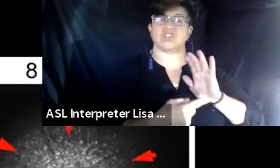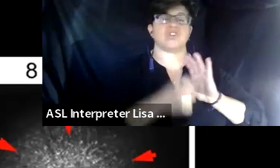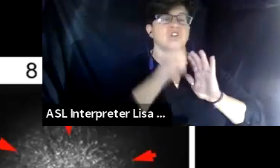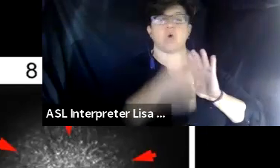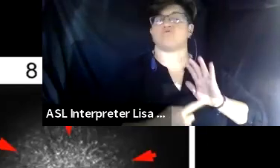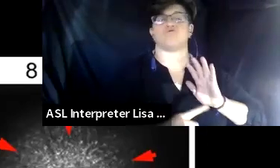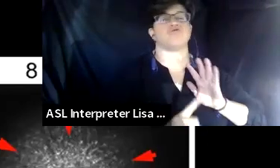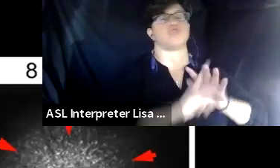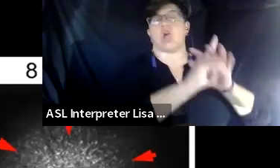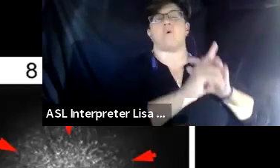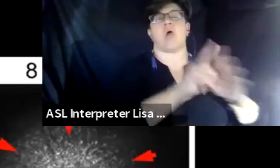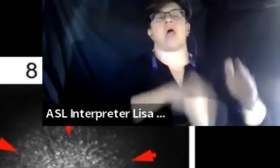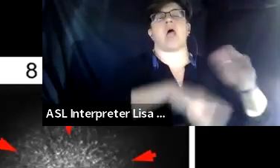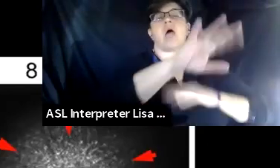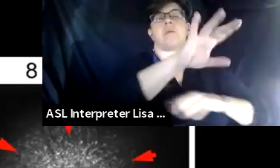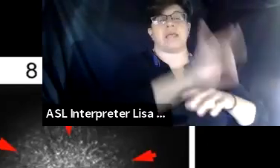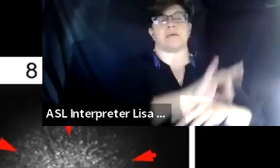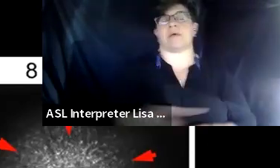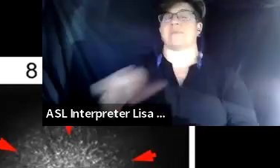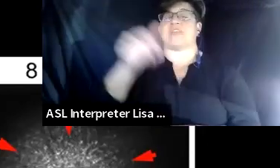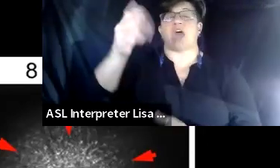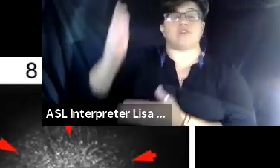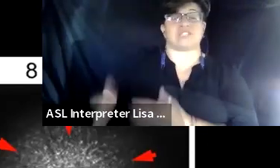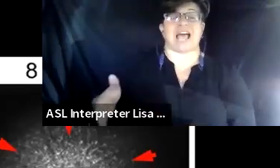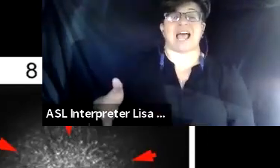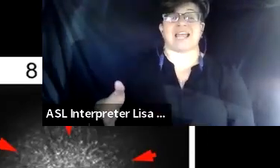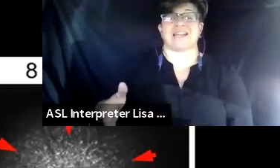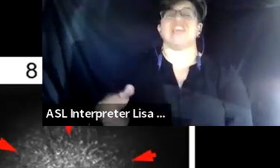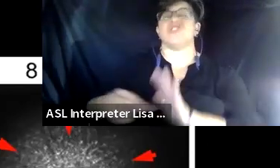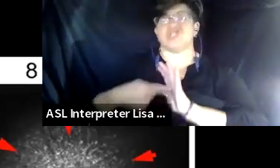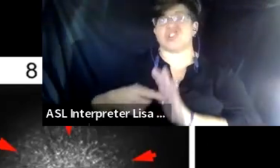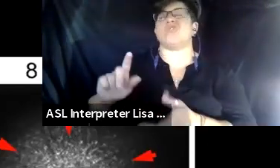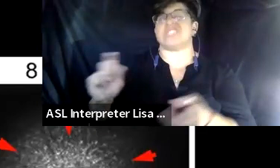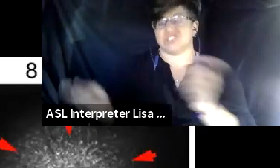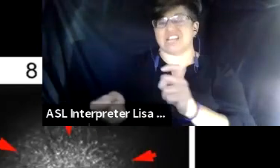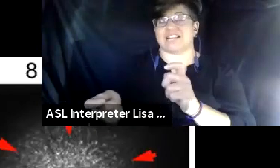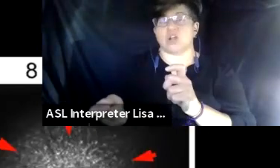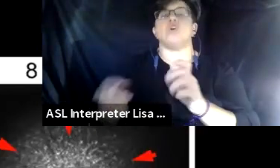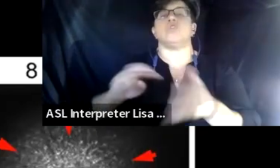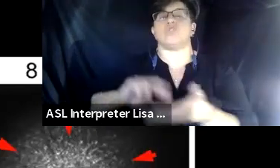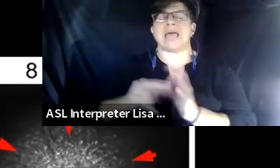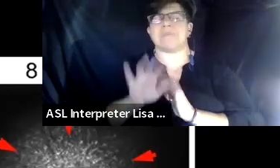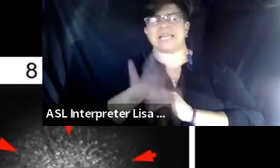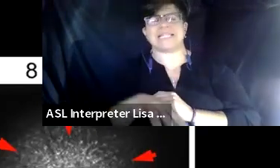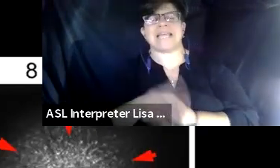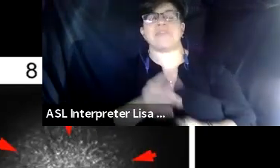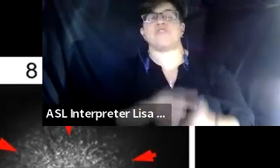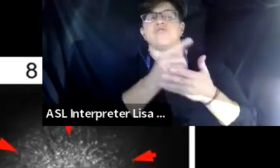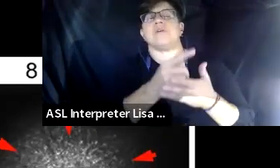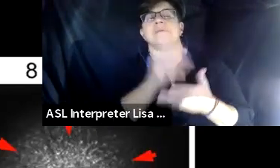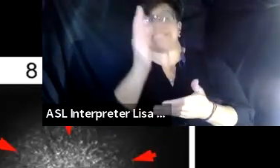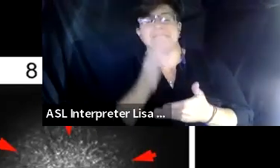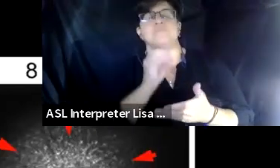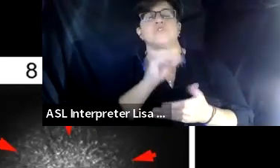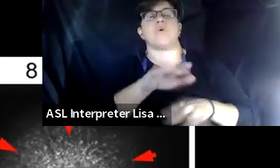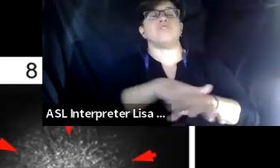while the untreated side shows these changes, giving hope that the treatment has indeed slowed down the disease in the treated area. When